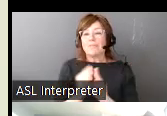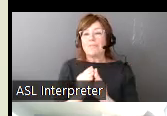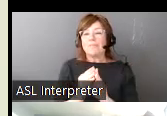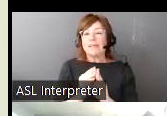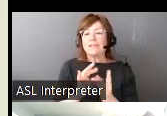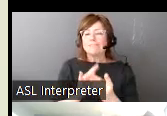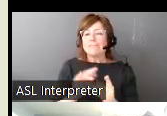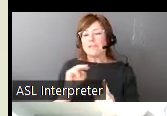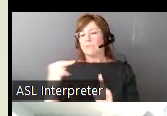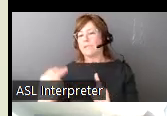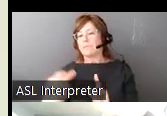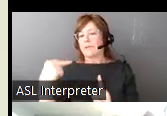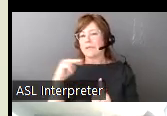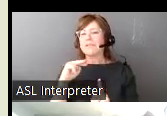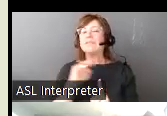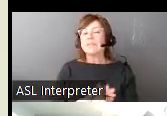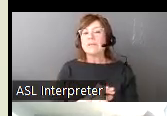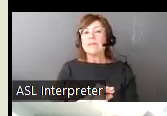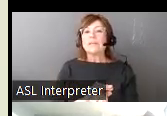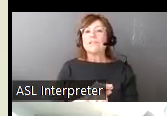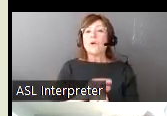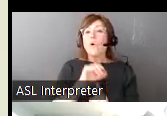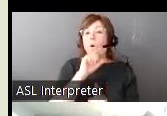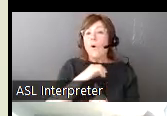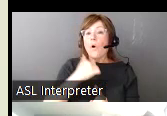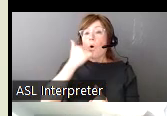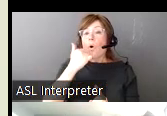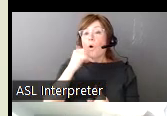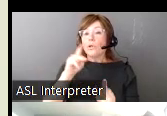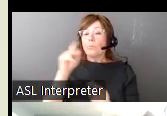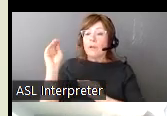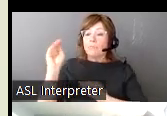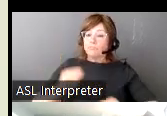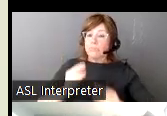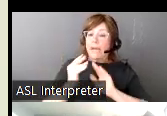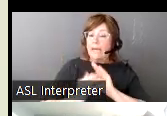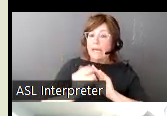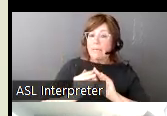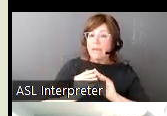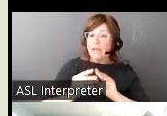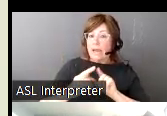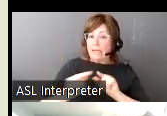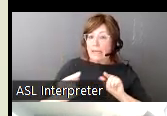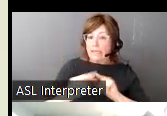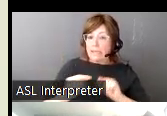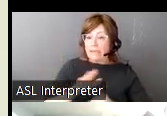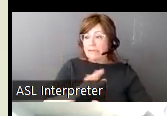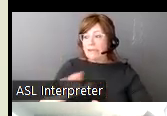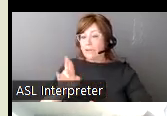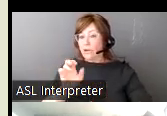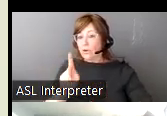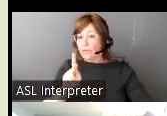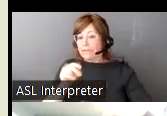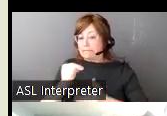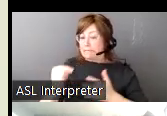of Cantonese-speaking older immigrants in Toronto on elder abuse risk factors. It's my pleasure to